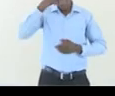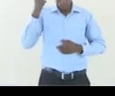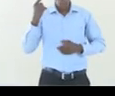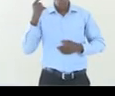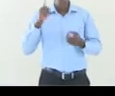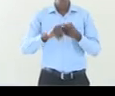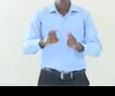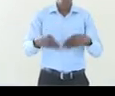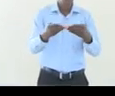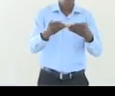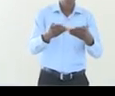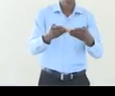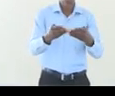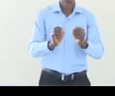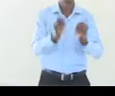Because to whom much has been given?